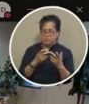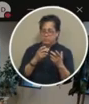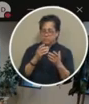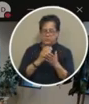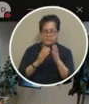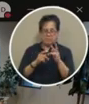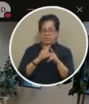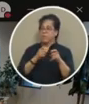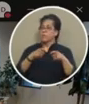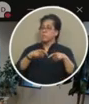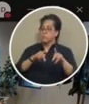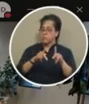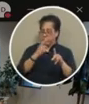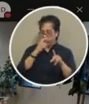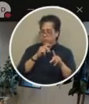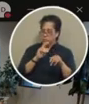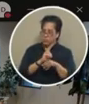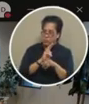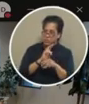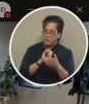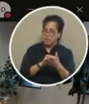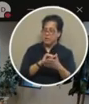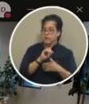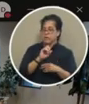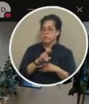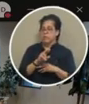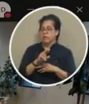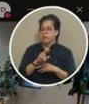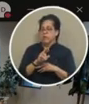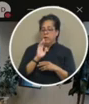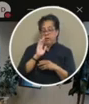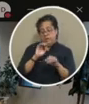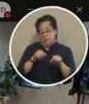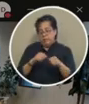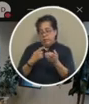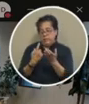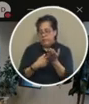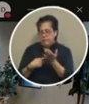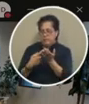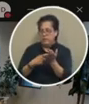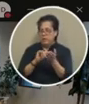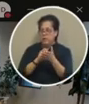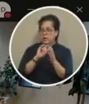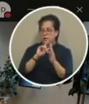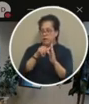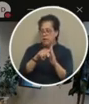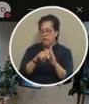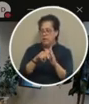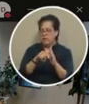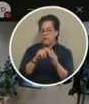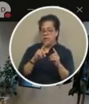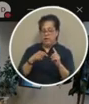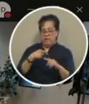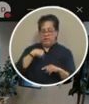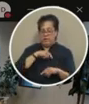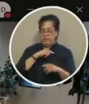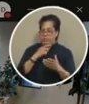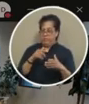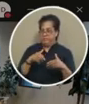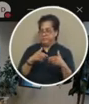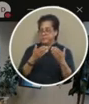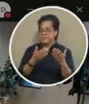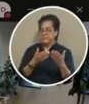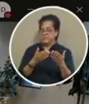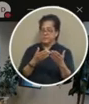opportunity for that to be delayed or some sort, I mean, obviously we can discuss that later when we present the